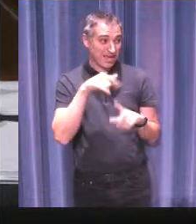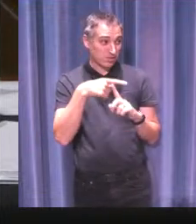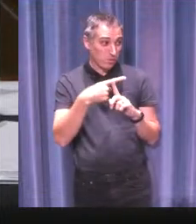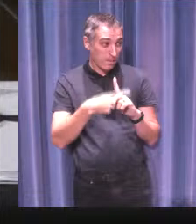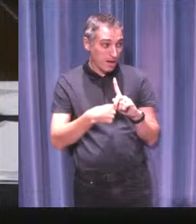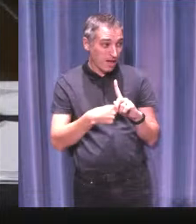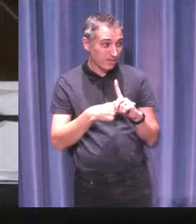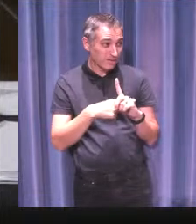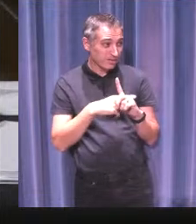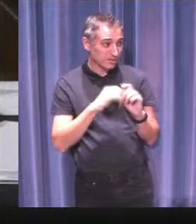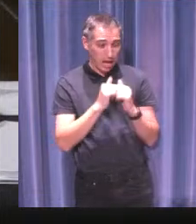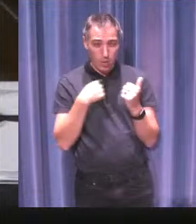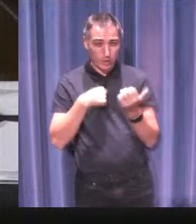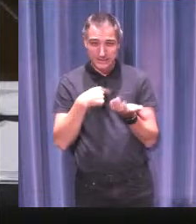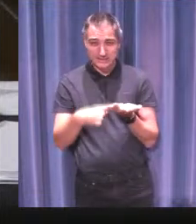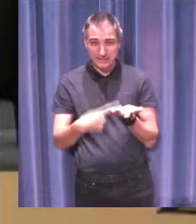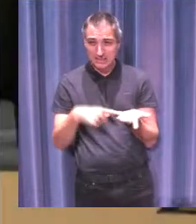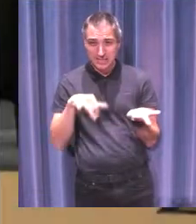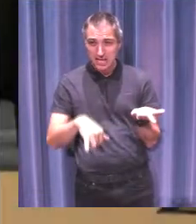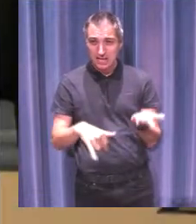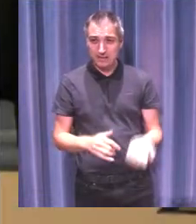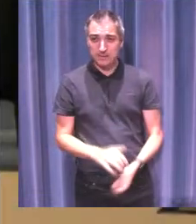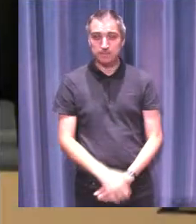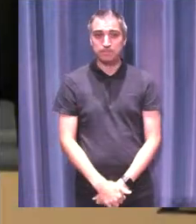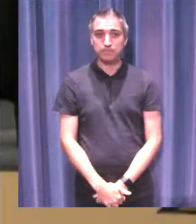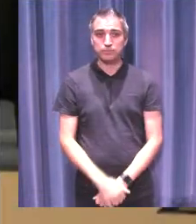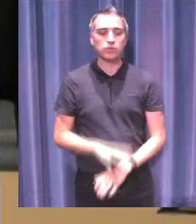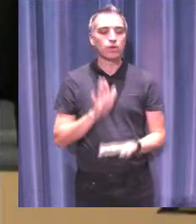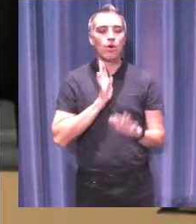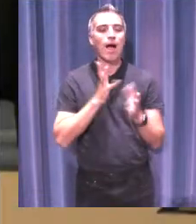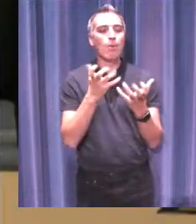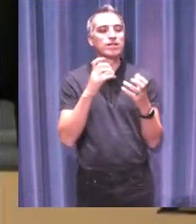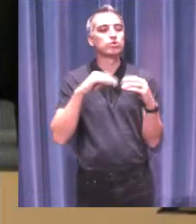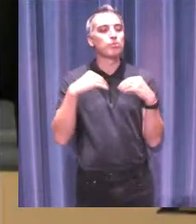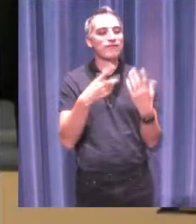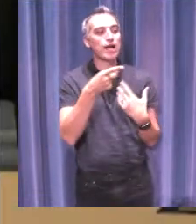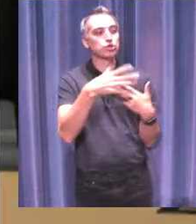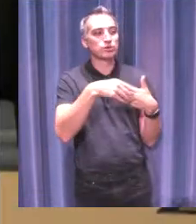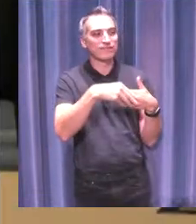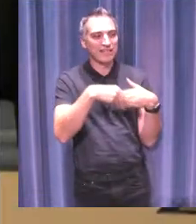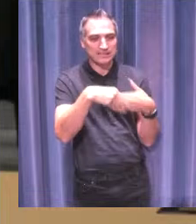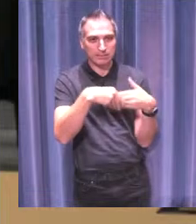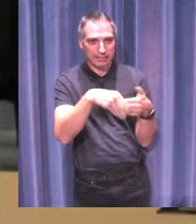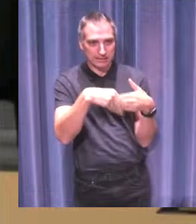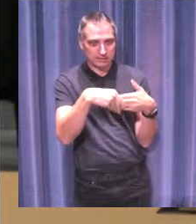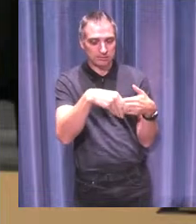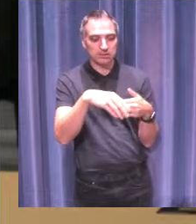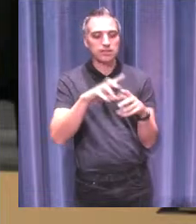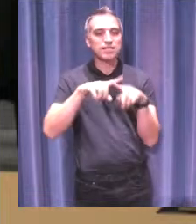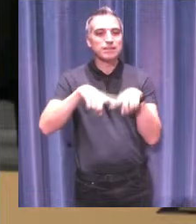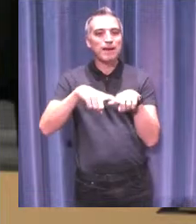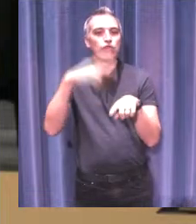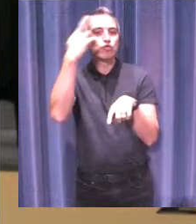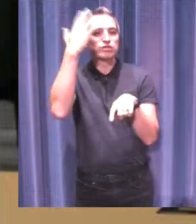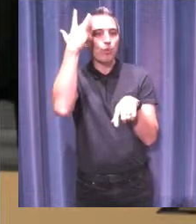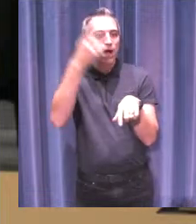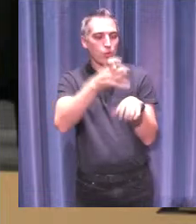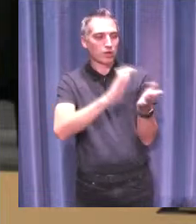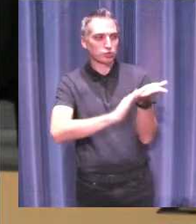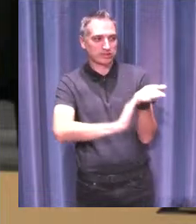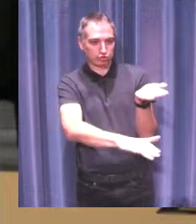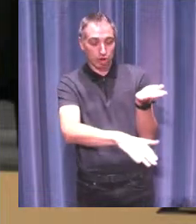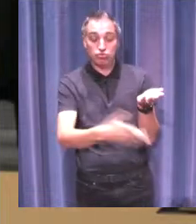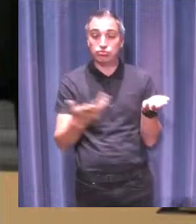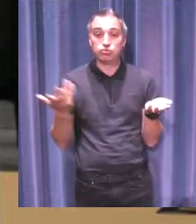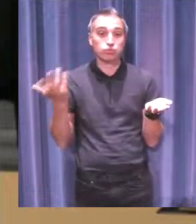talking about this? I'm talking about giving you the flexibility. I mean, it would depend upon why you would want to discharge a person. Let's